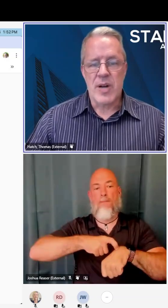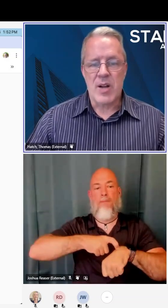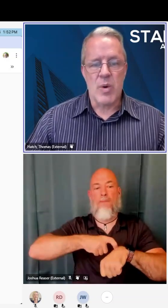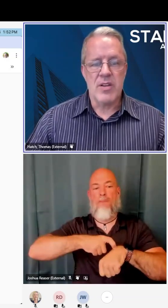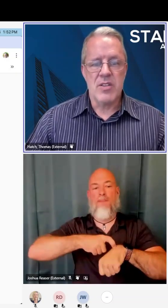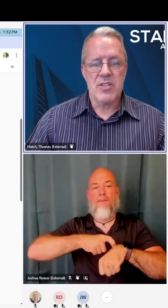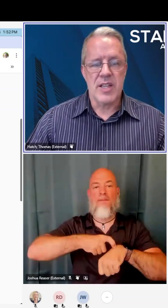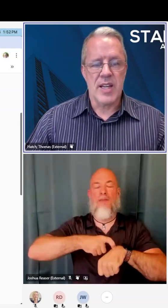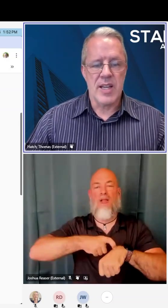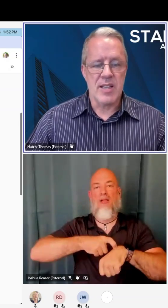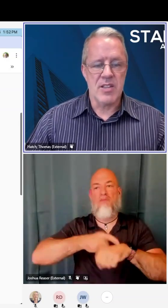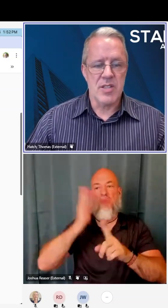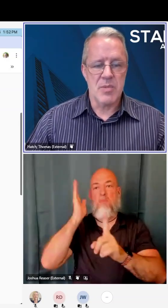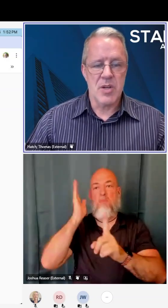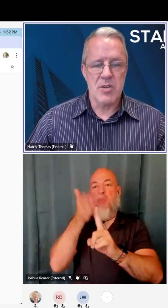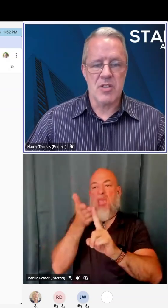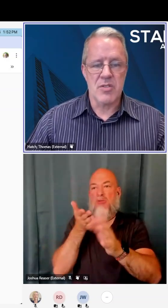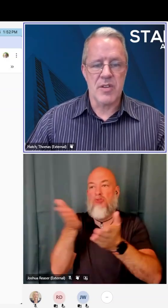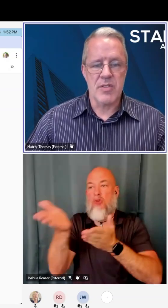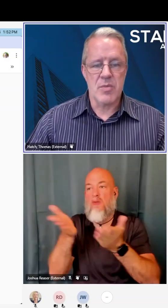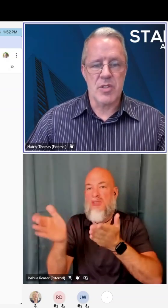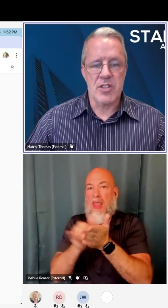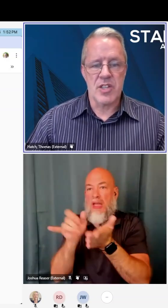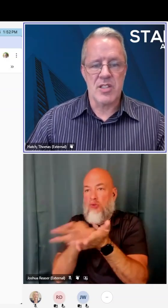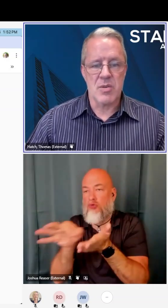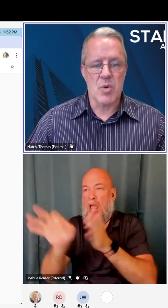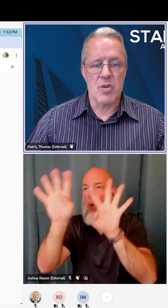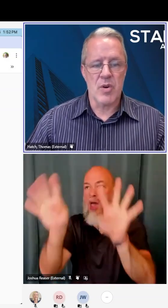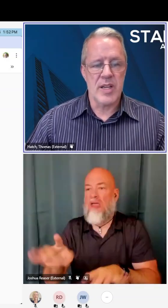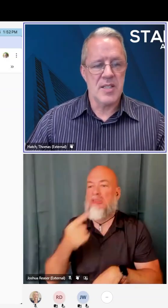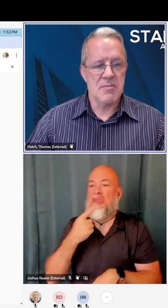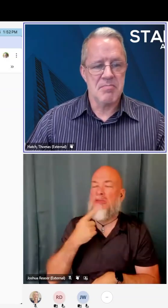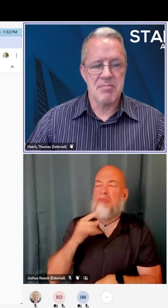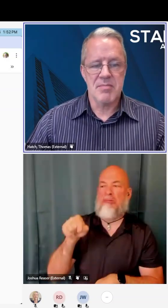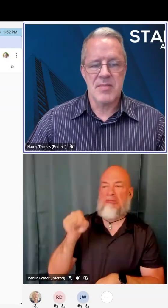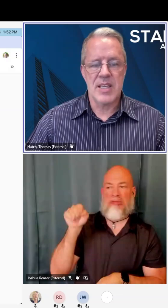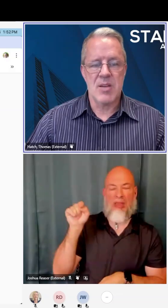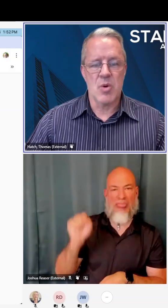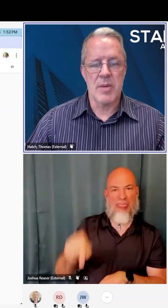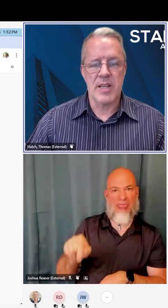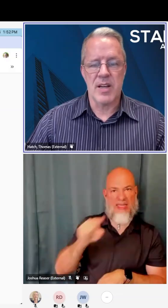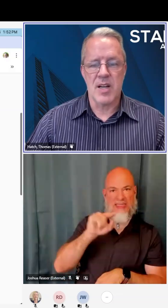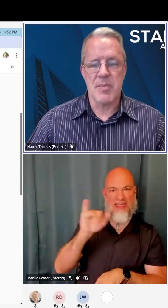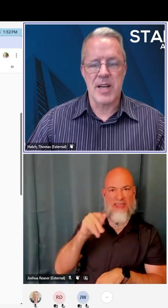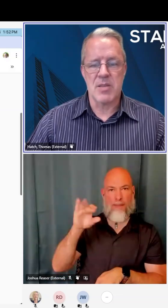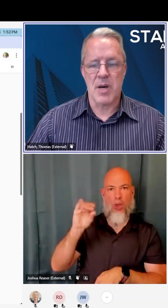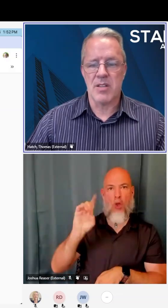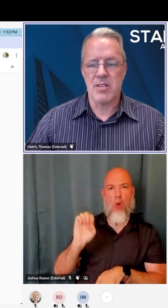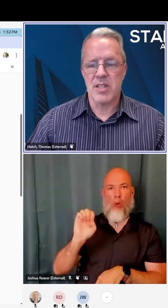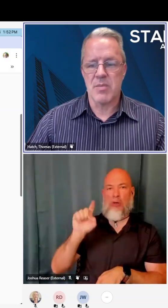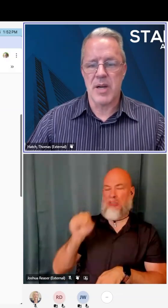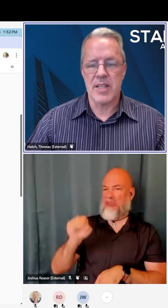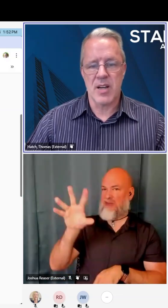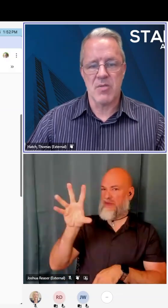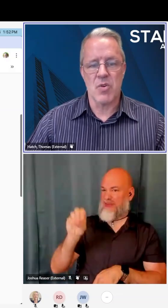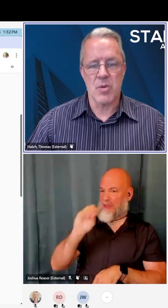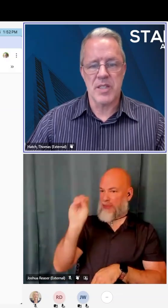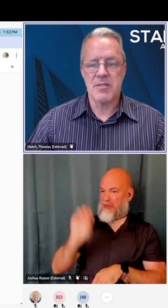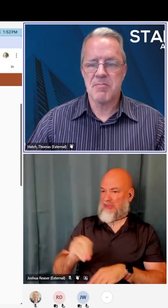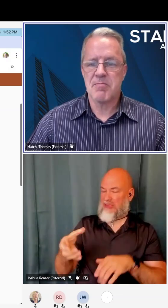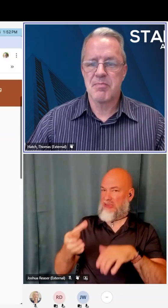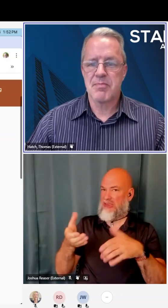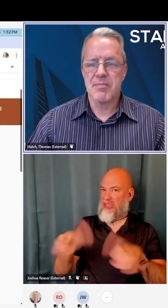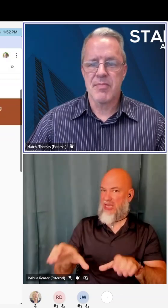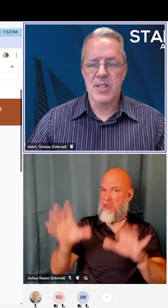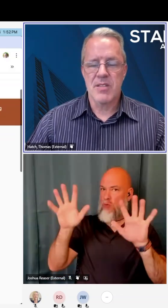services that track weather say, hey, in this zip code, there's a 50% chance or more of rain, it will make an automatic deposit into my account for